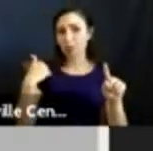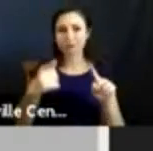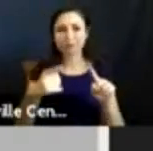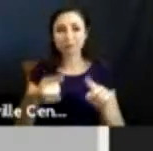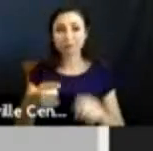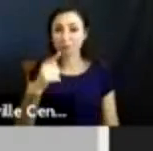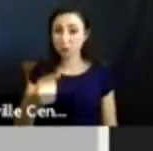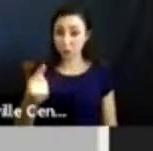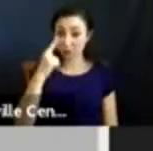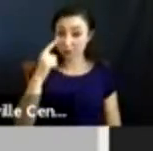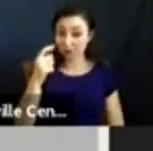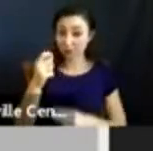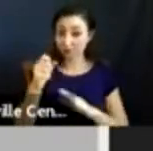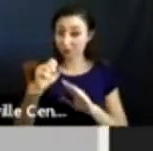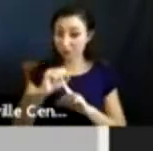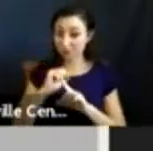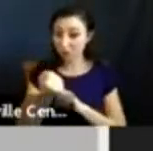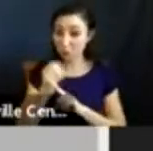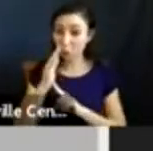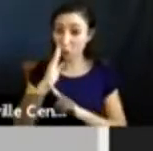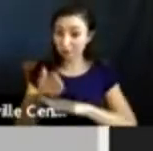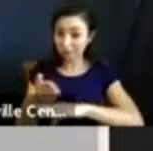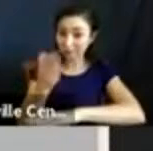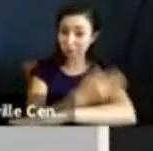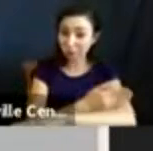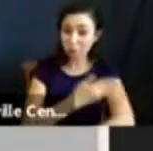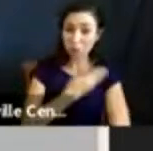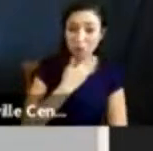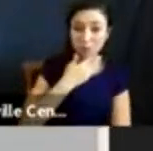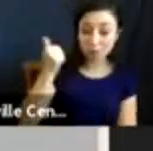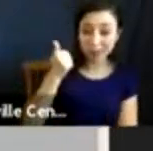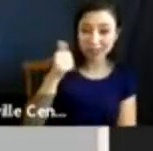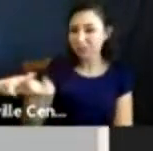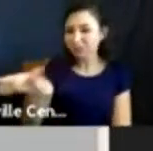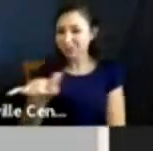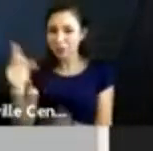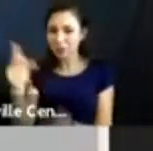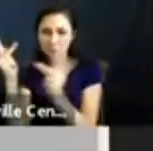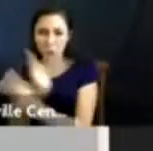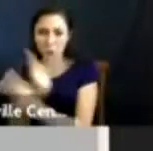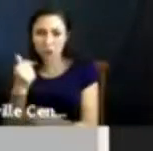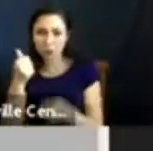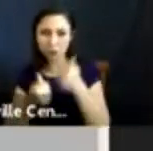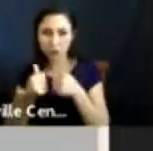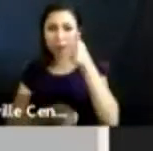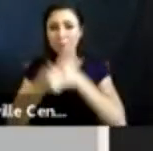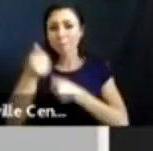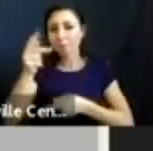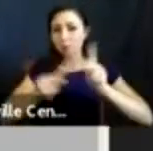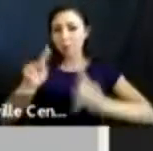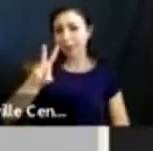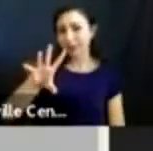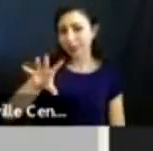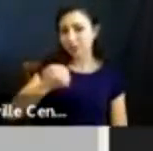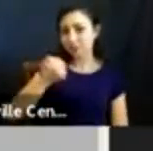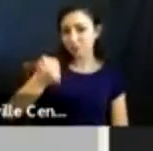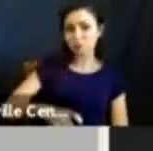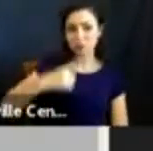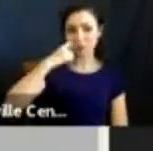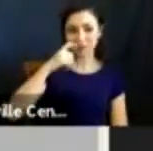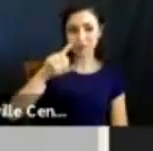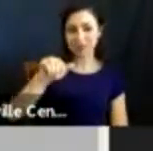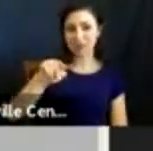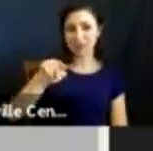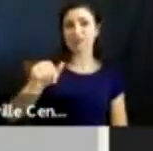think that the situation will be better, about the same, or worse? And what we see is, although while most people, 65% in the most recent data, say